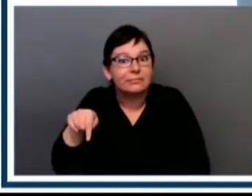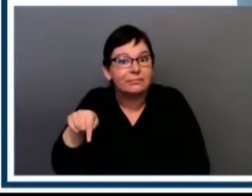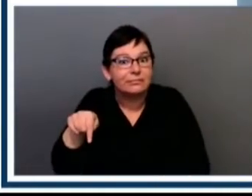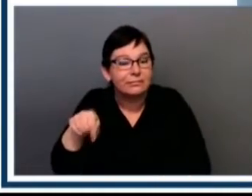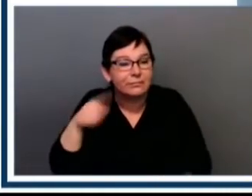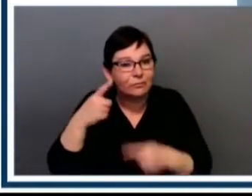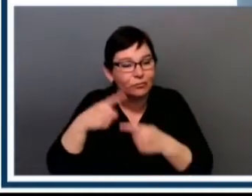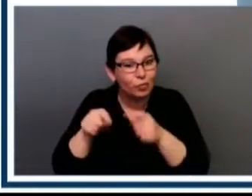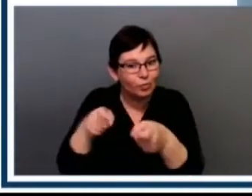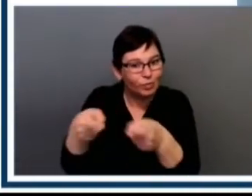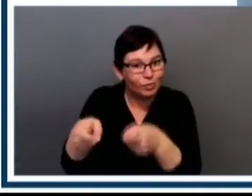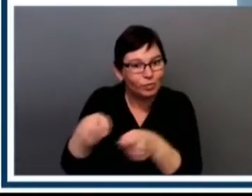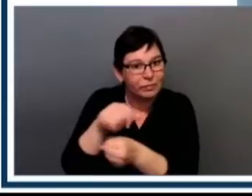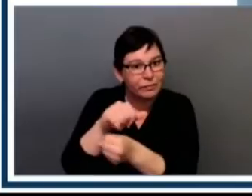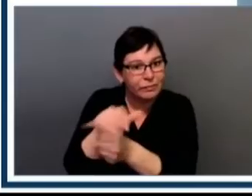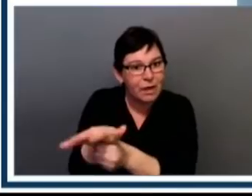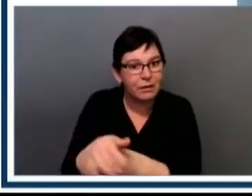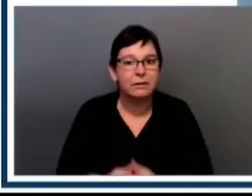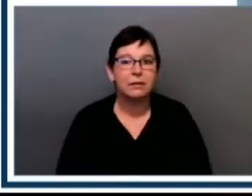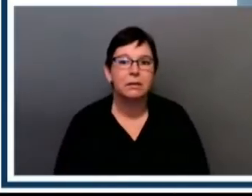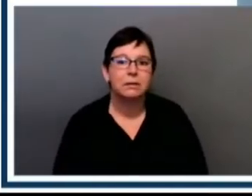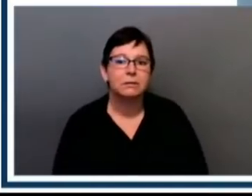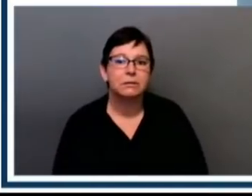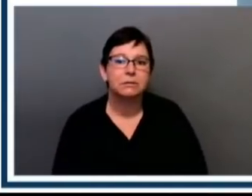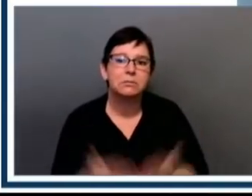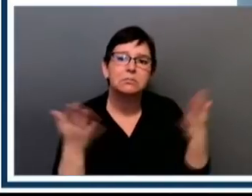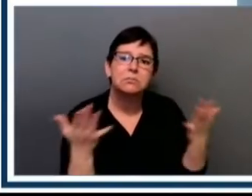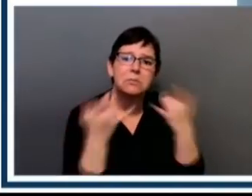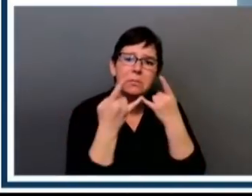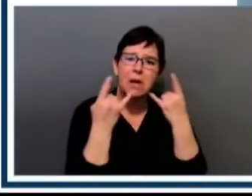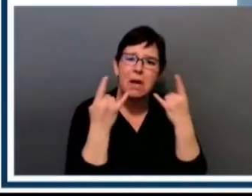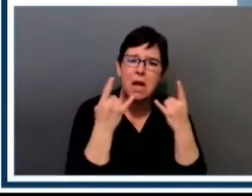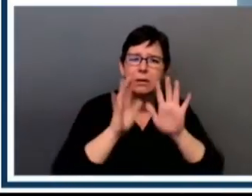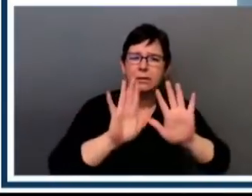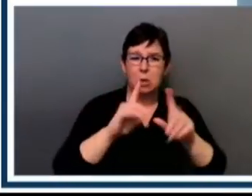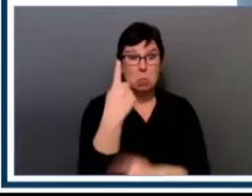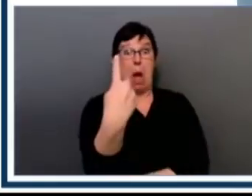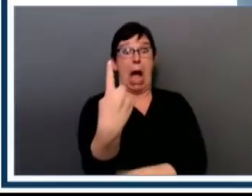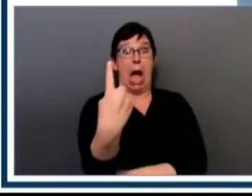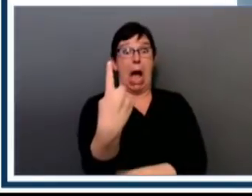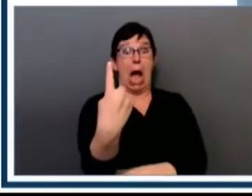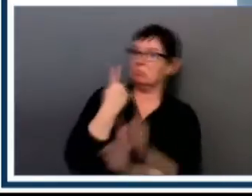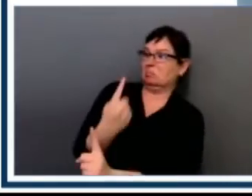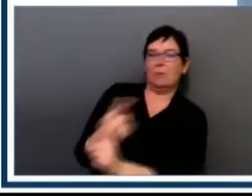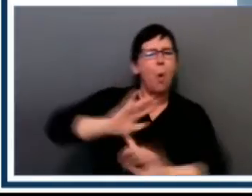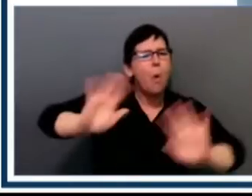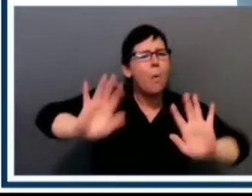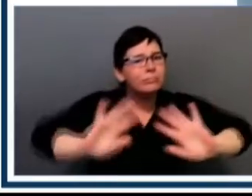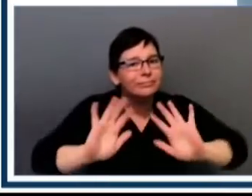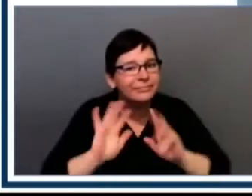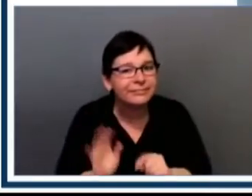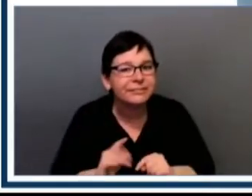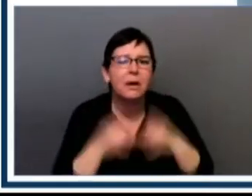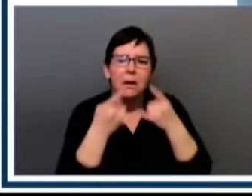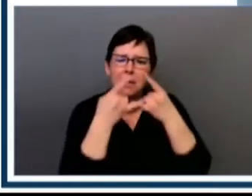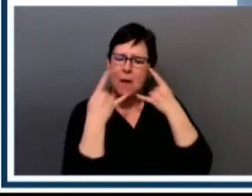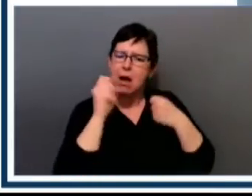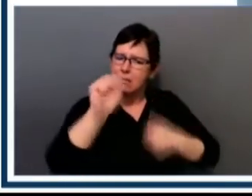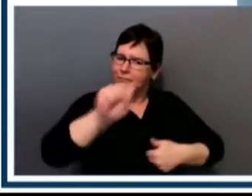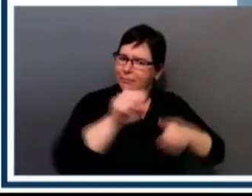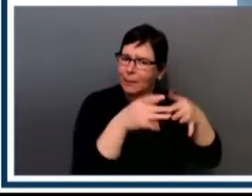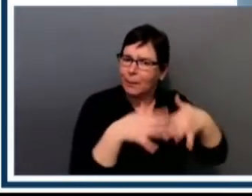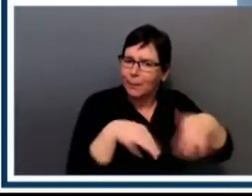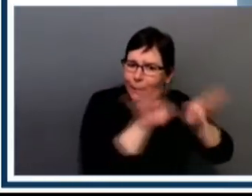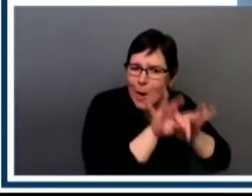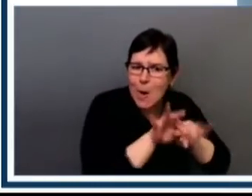and other folks, the Swiss cheese analogy. Every different measure we have in place, they all have holes. None of them are perfect. And if you just have one, there's